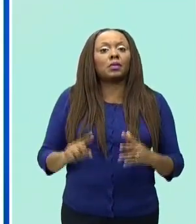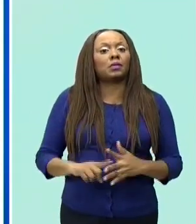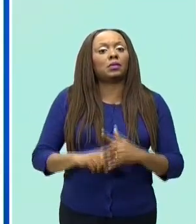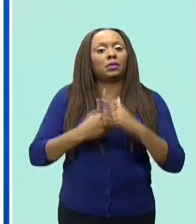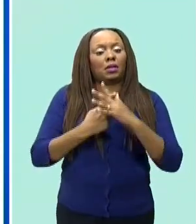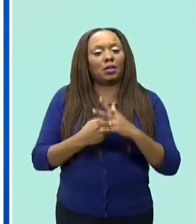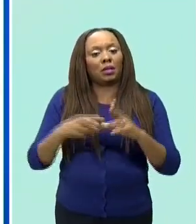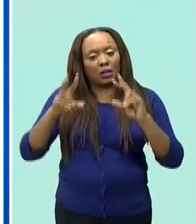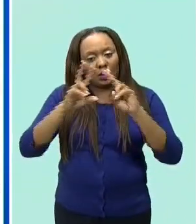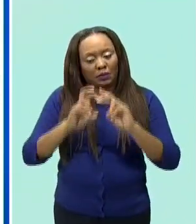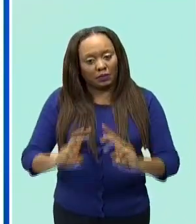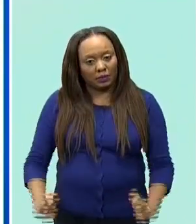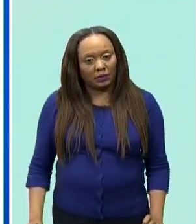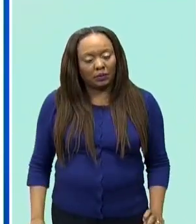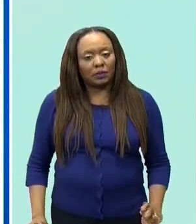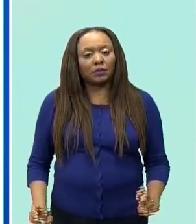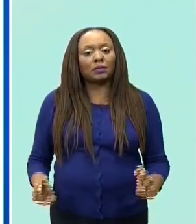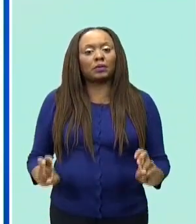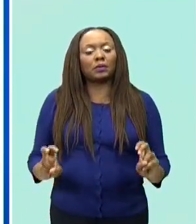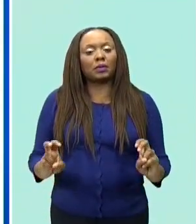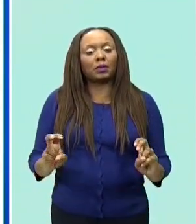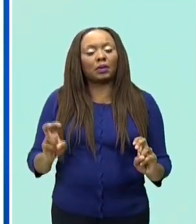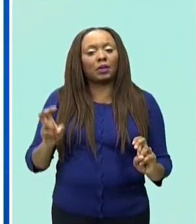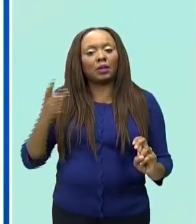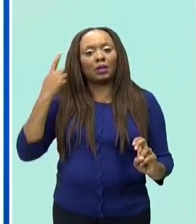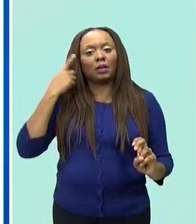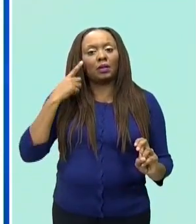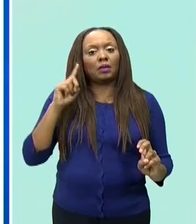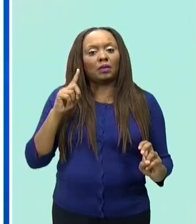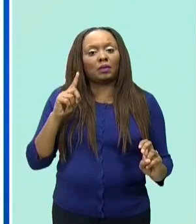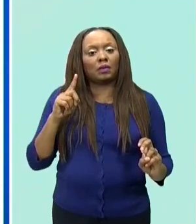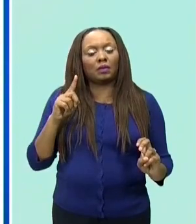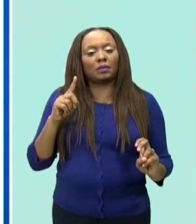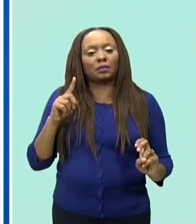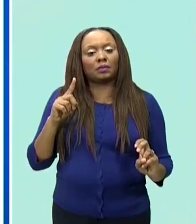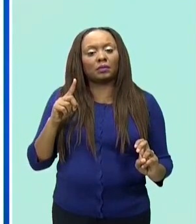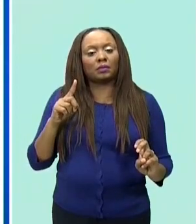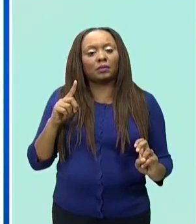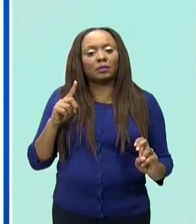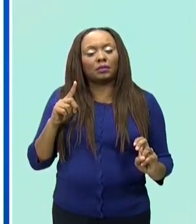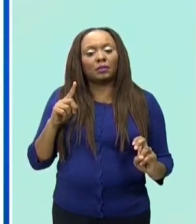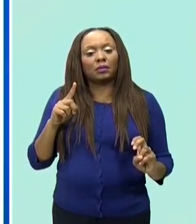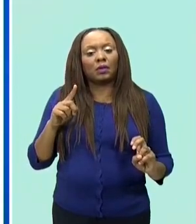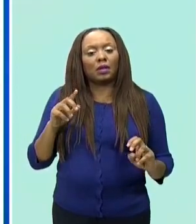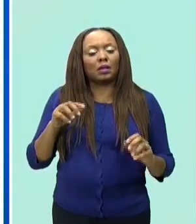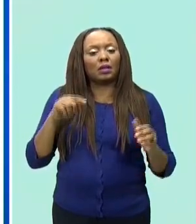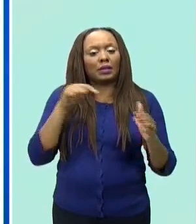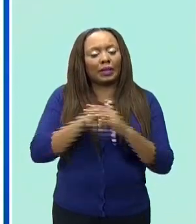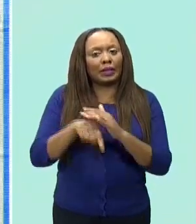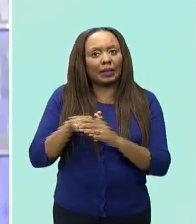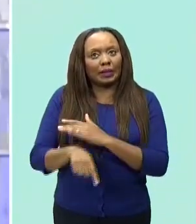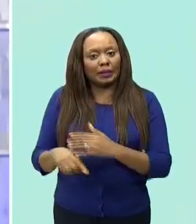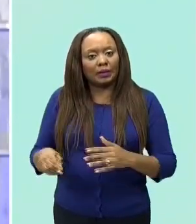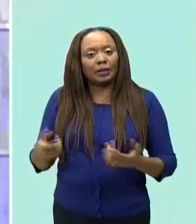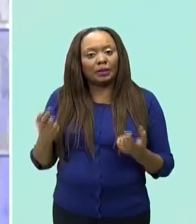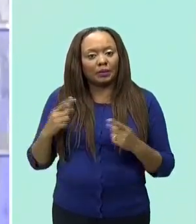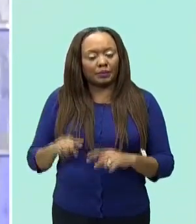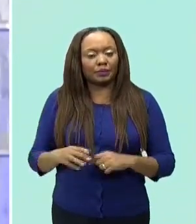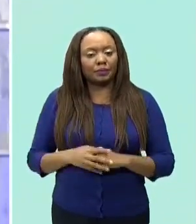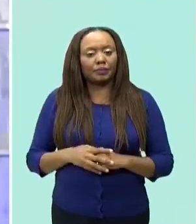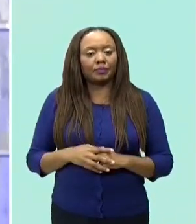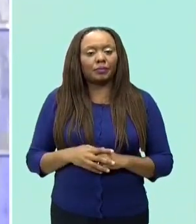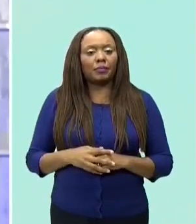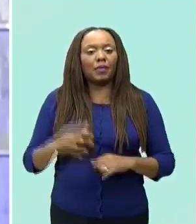the investigations of these extrajudicial executions that occurred.